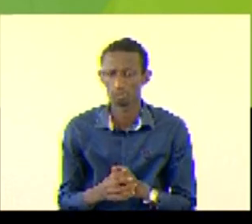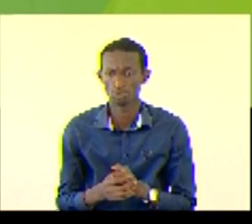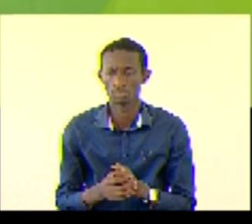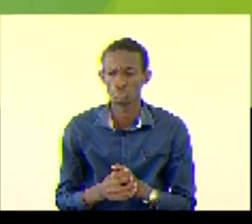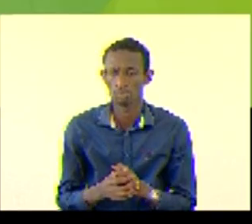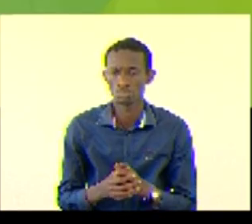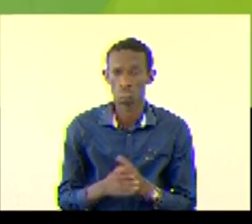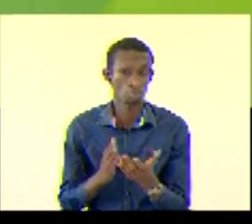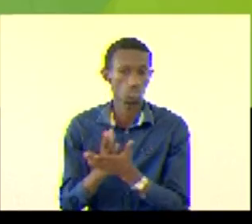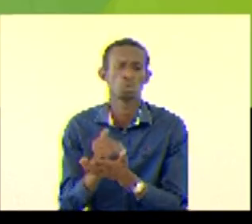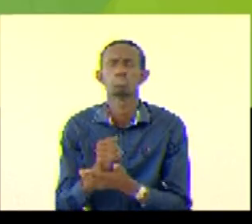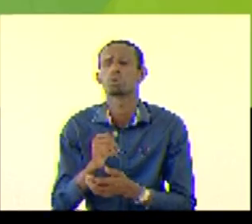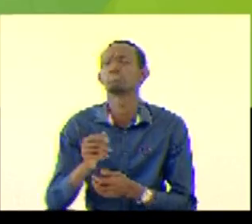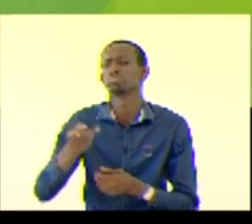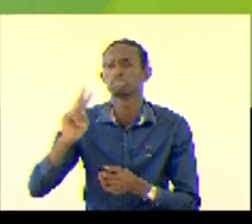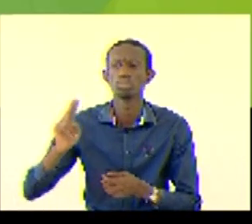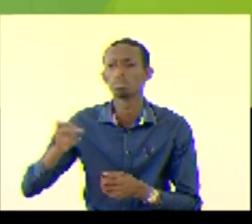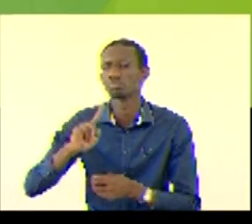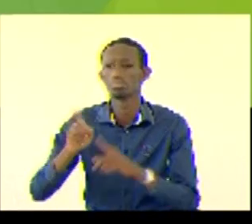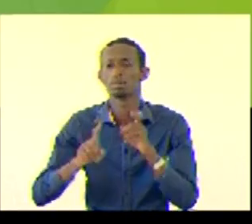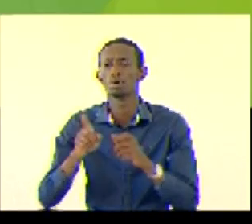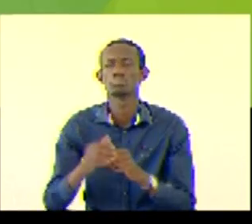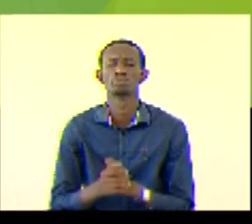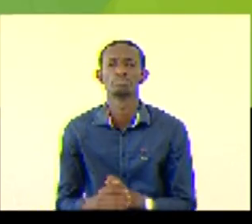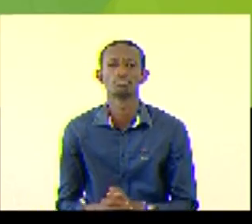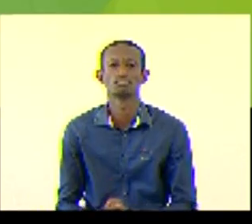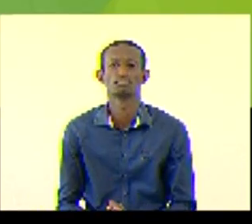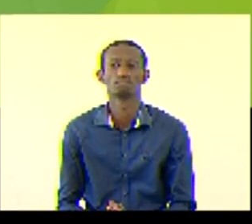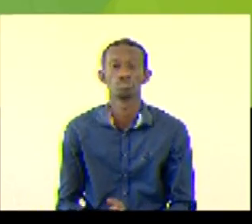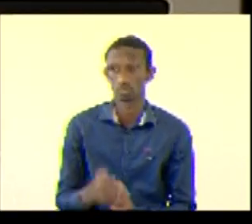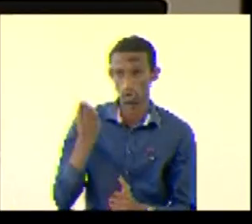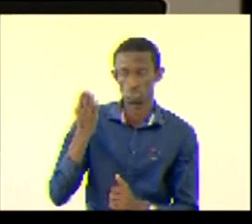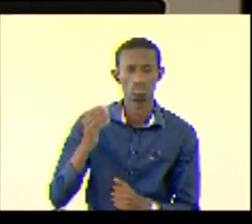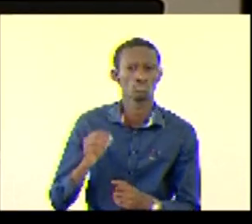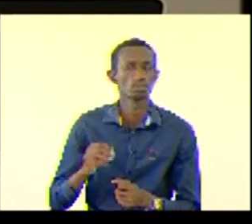answering questions, we can also even put it there. This is number 2,